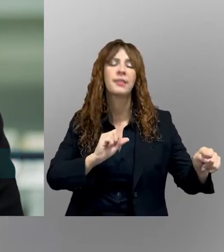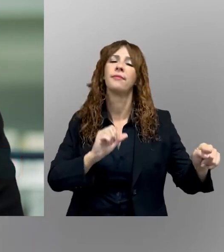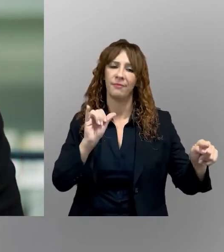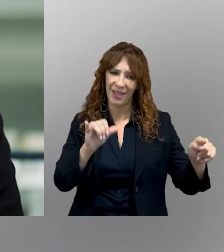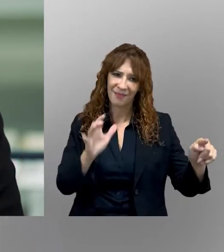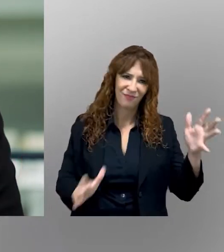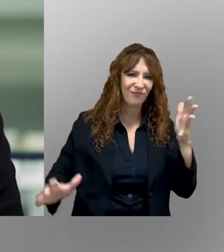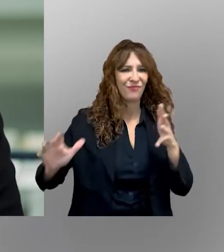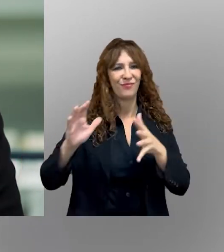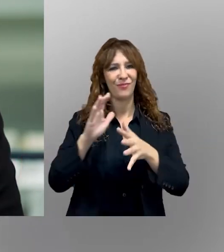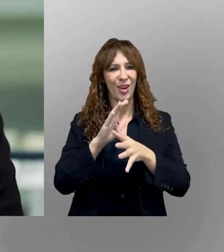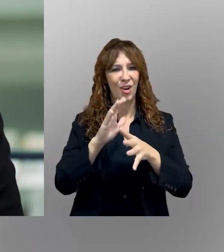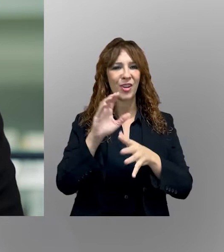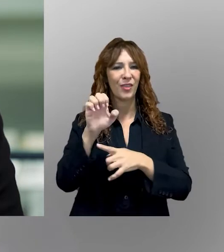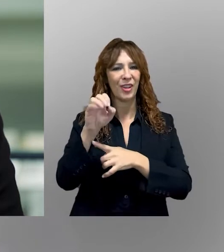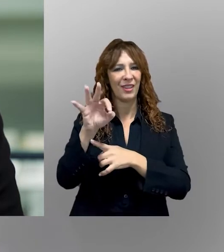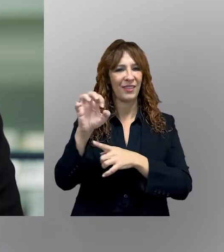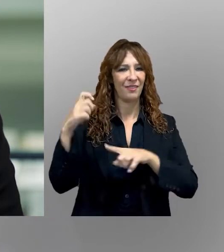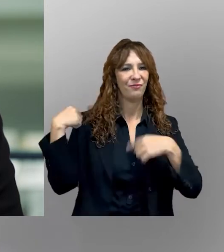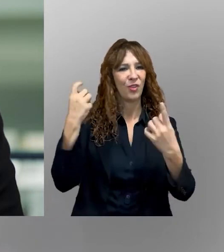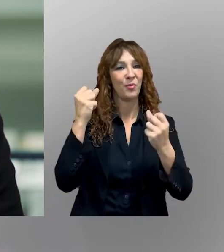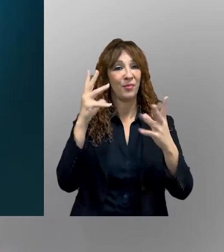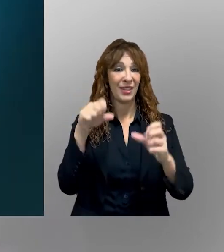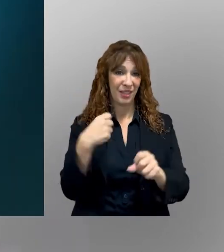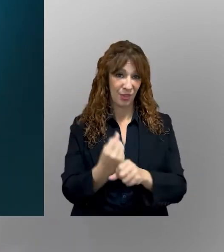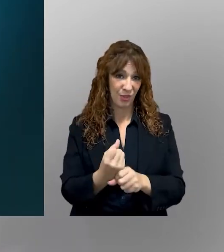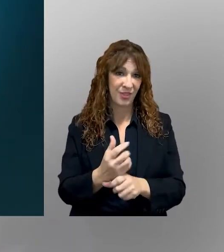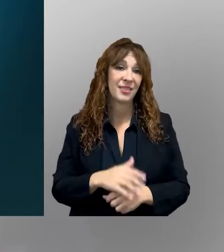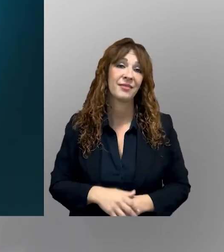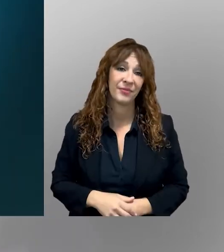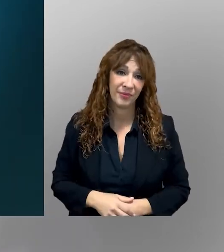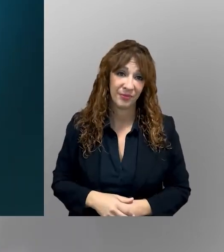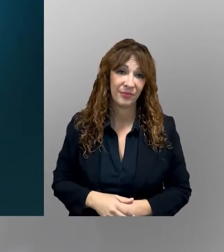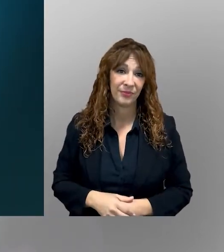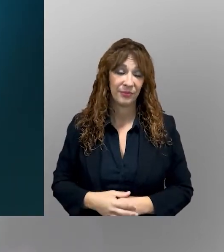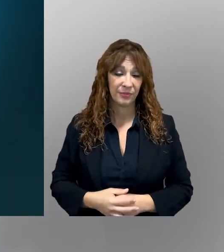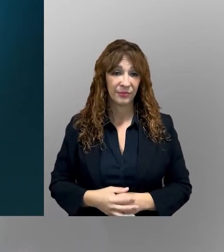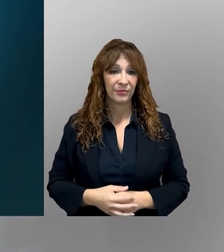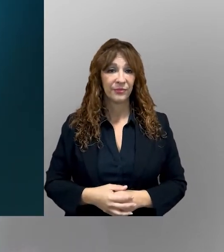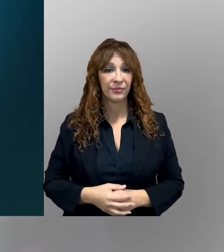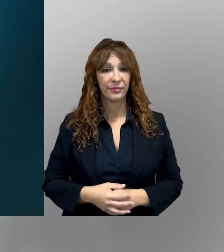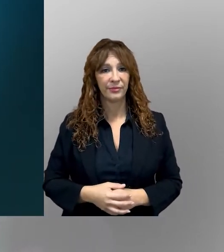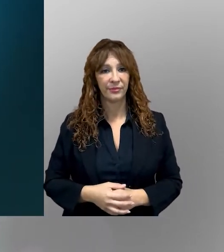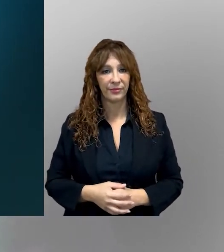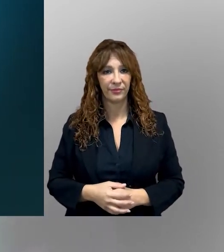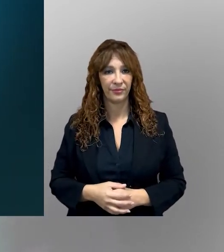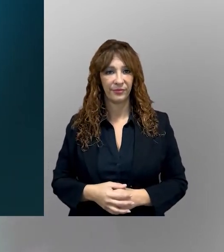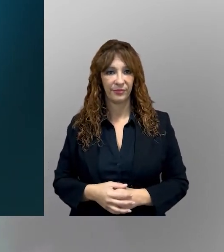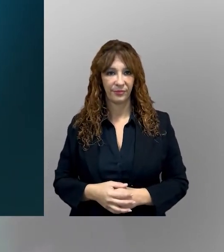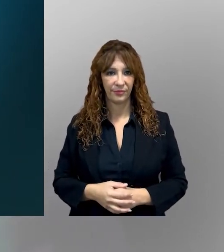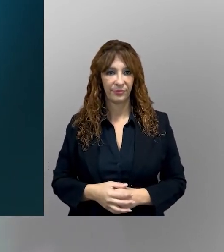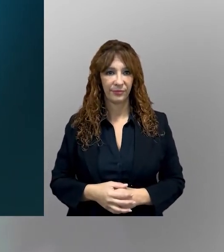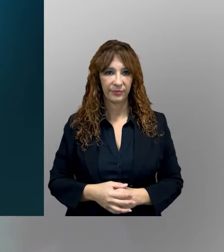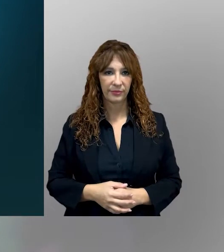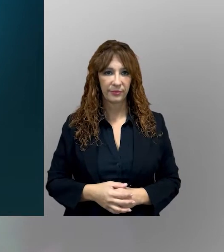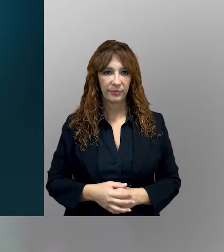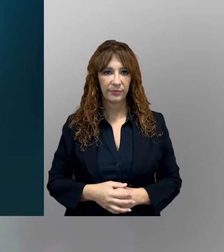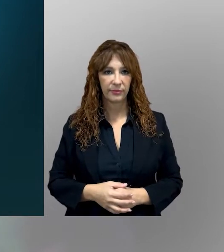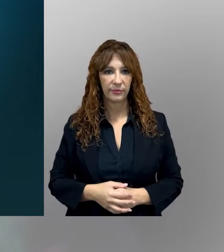a priority of Equip for Equality for decades. Cover of EFE Special Report on Restraint-Related Deaths with